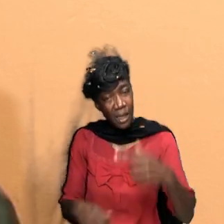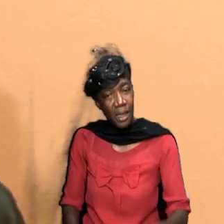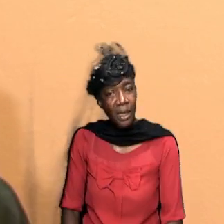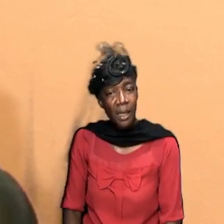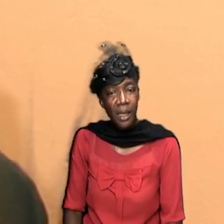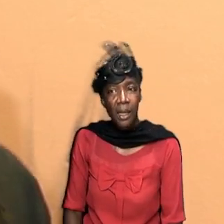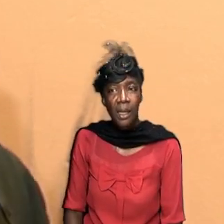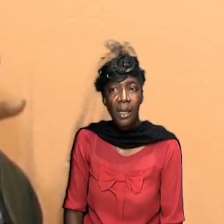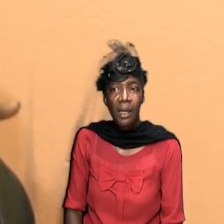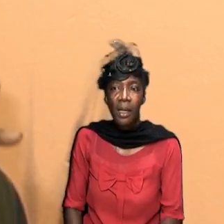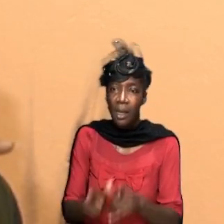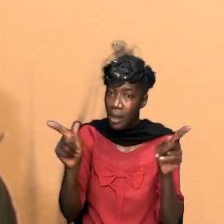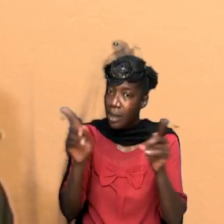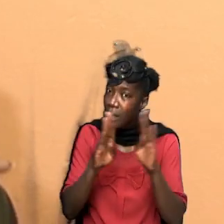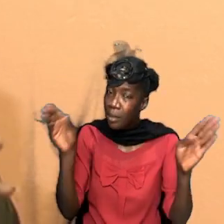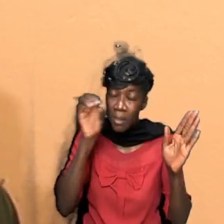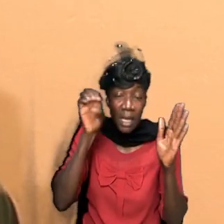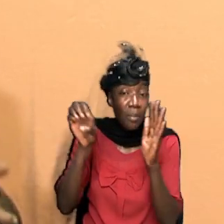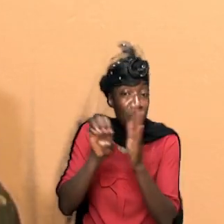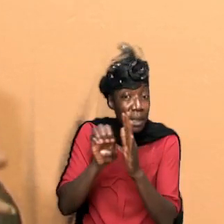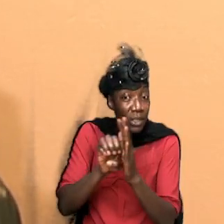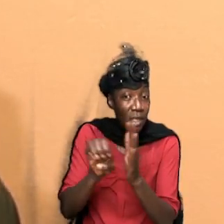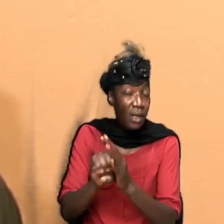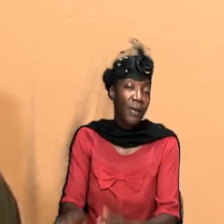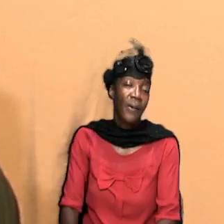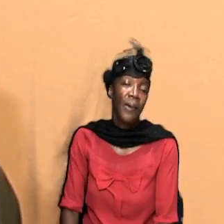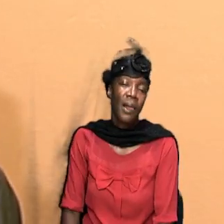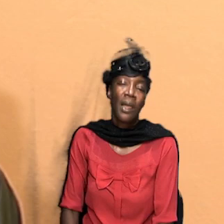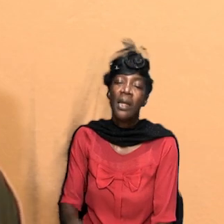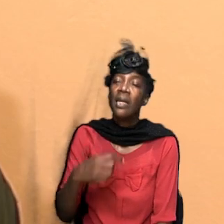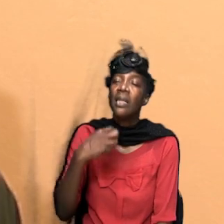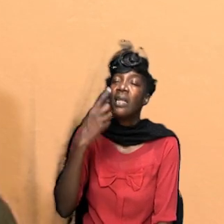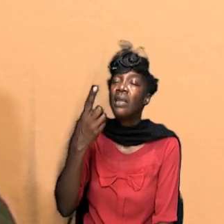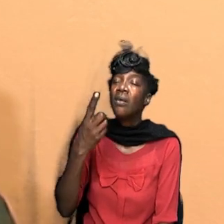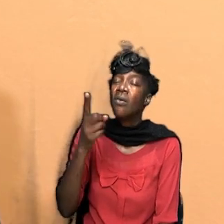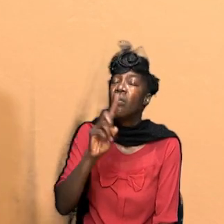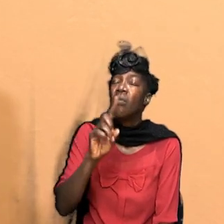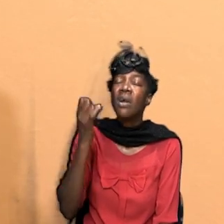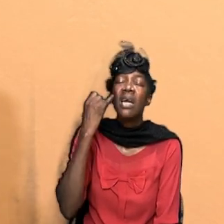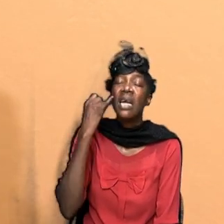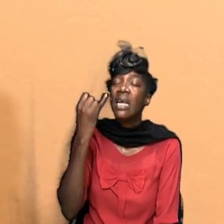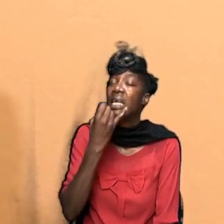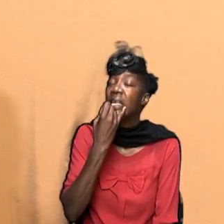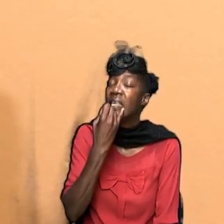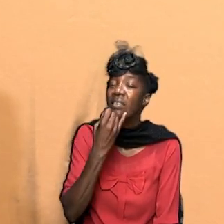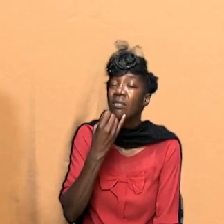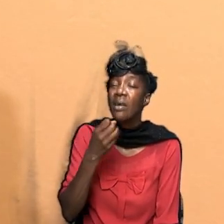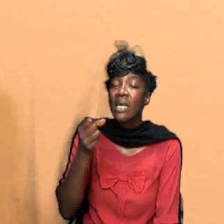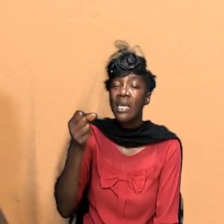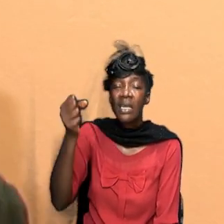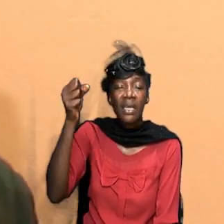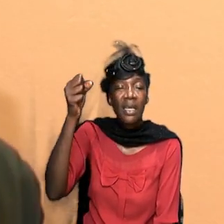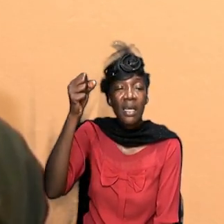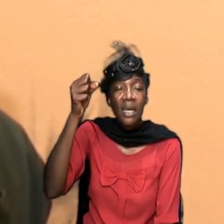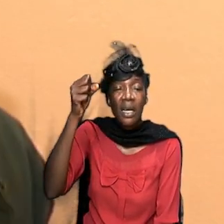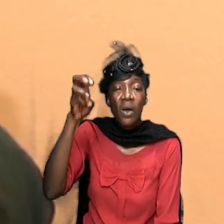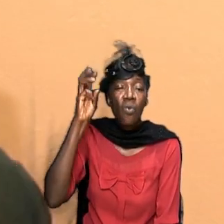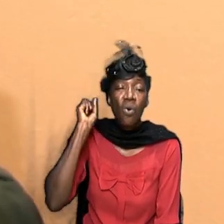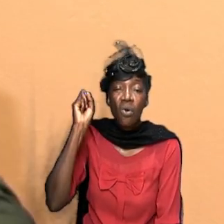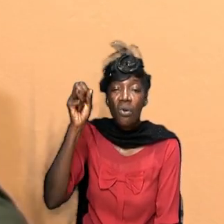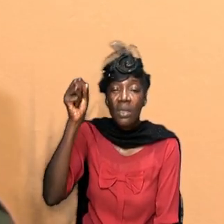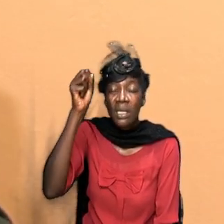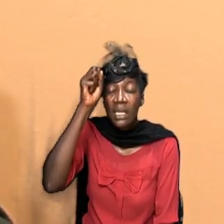So when you look at the big picture, you know, man, it tells you where Israel was. So Samuel was old, and